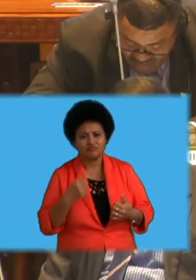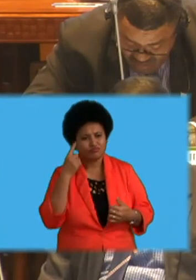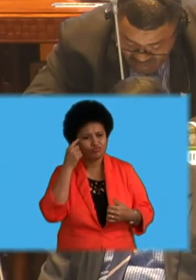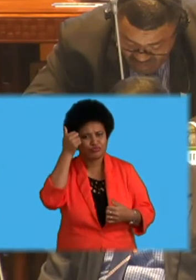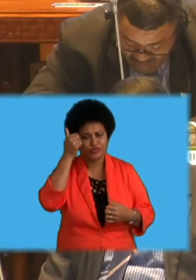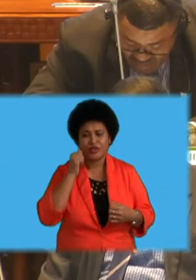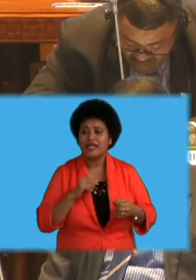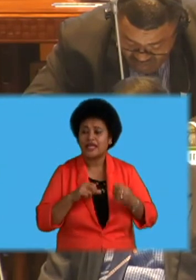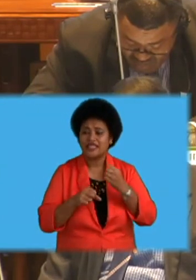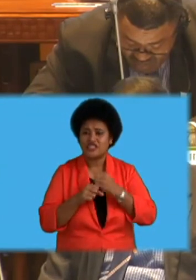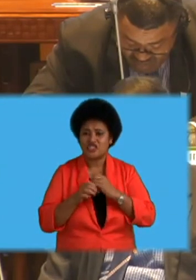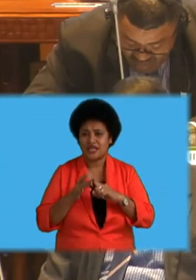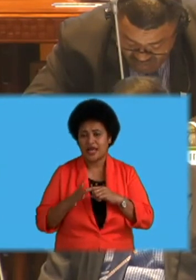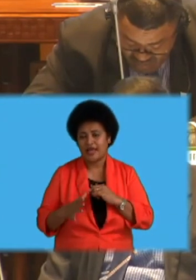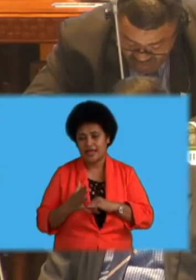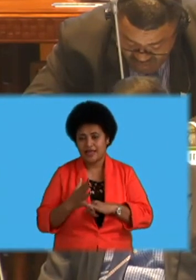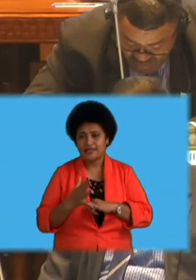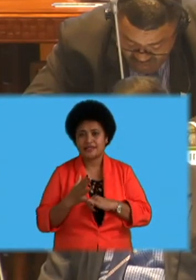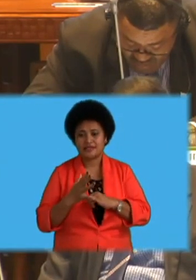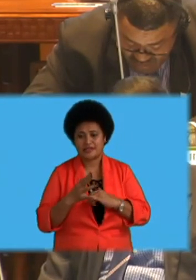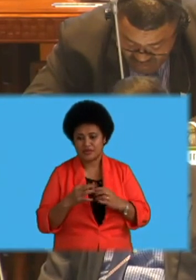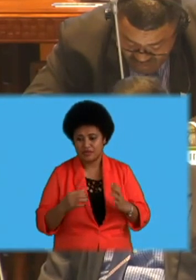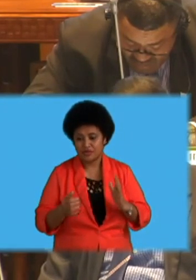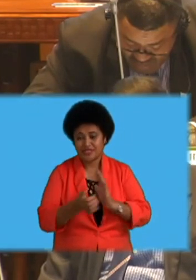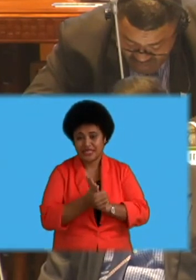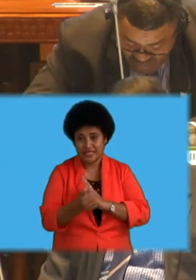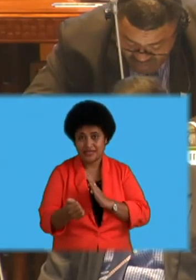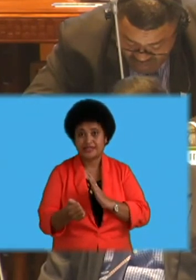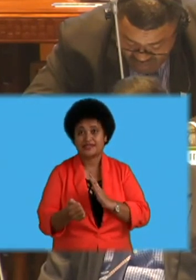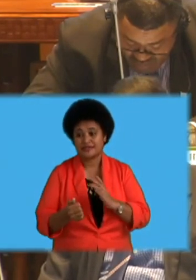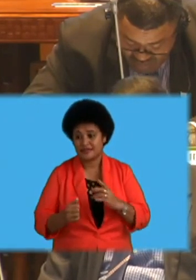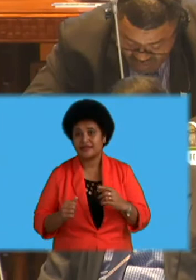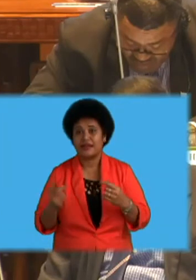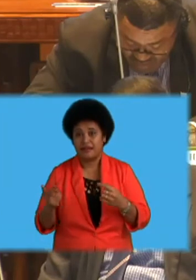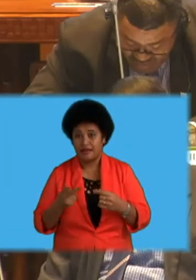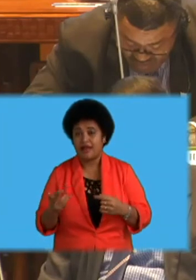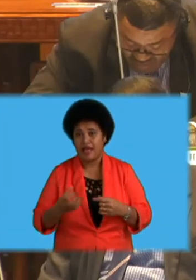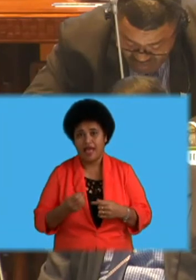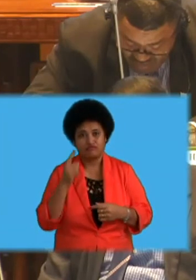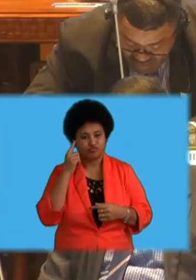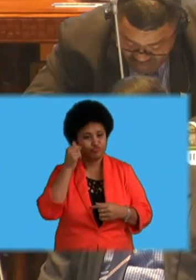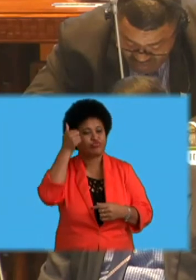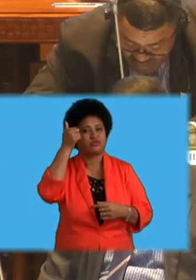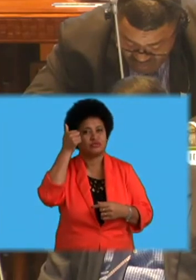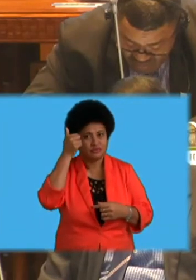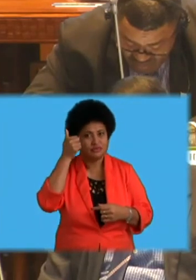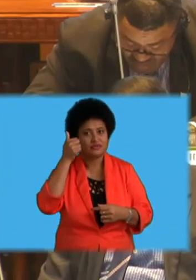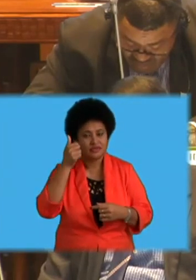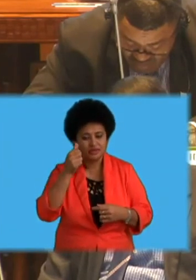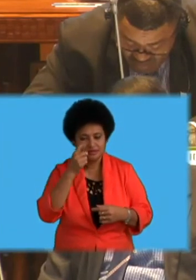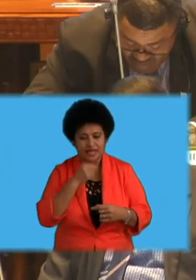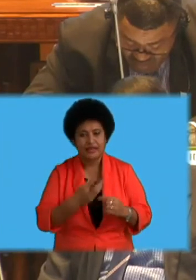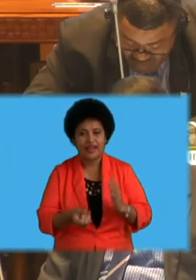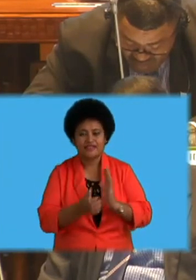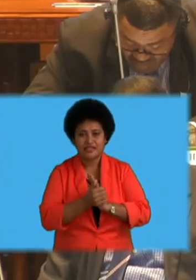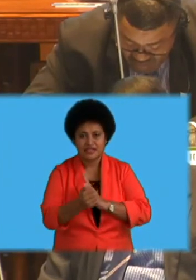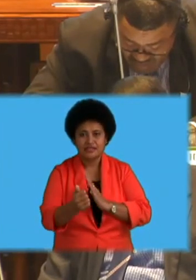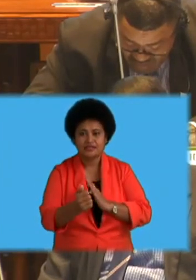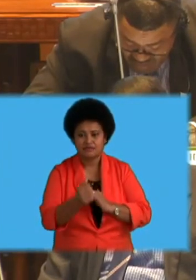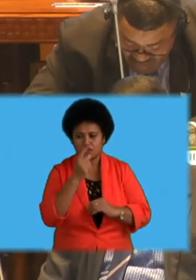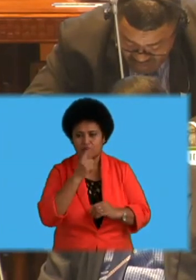remote sensing and GeoIntel, all very key and highly competitive technical competencies for a national state land